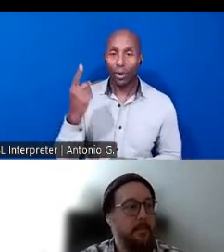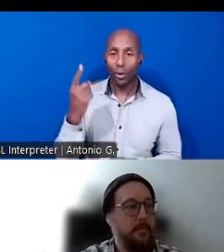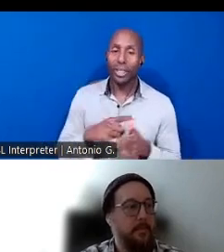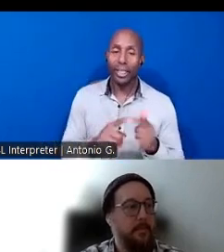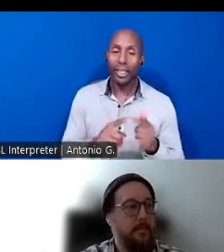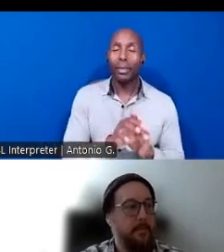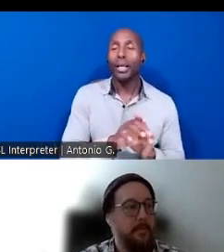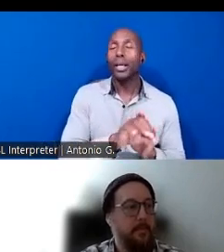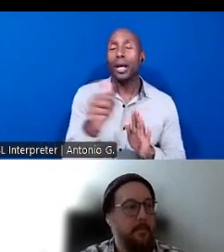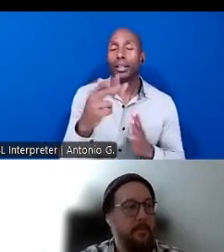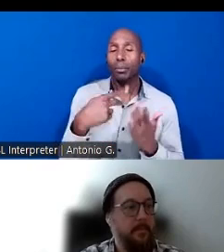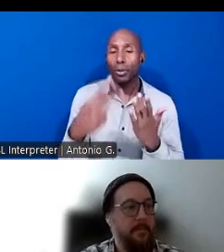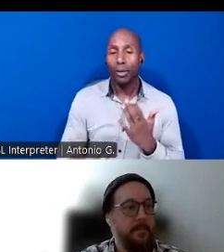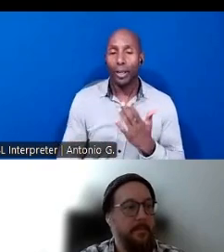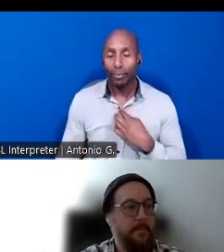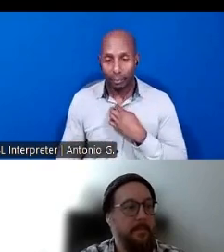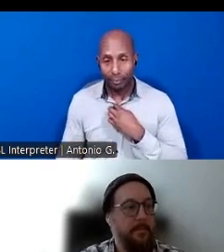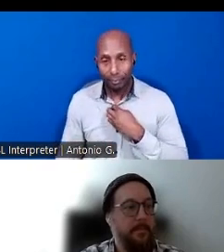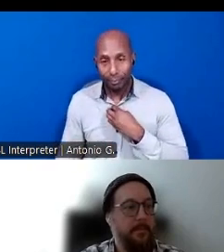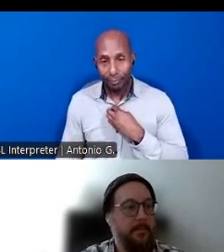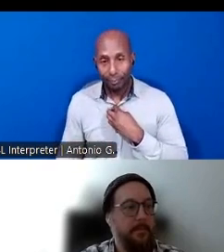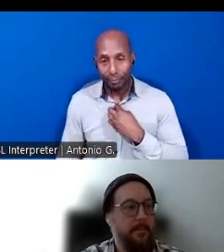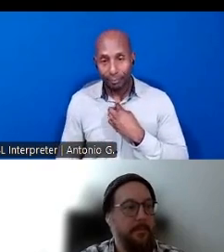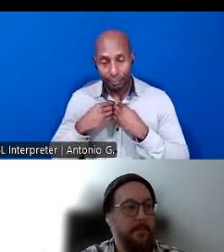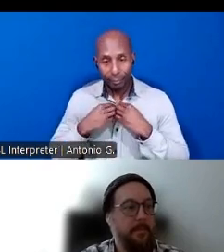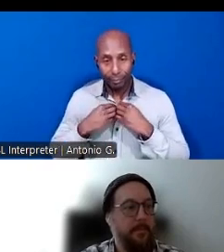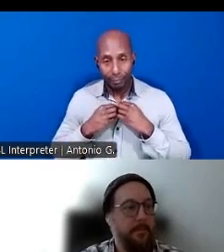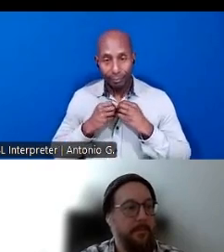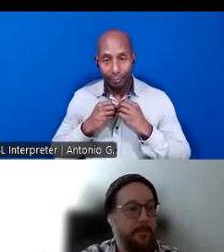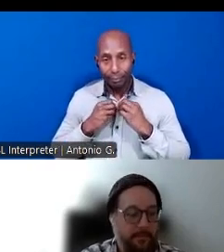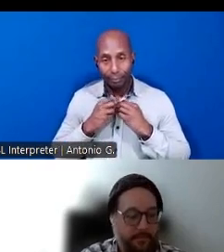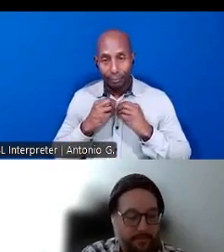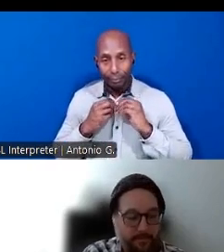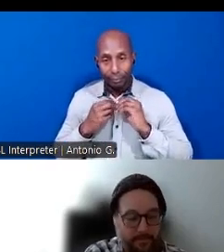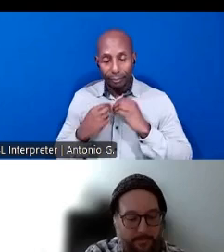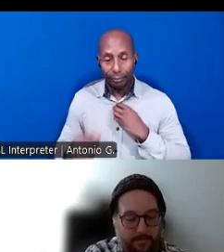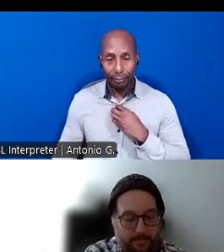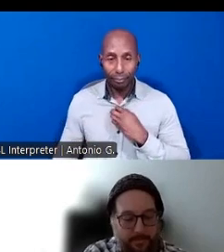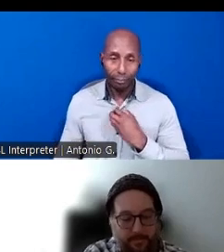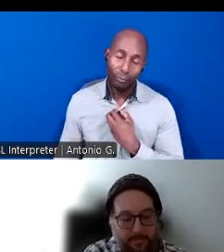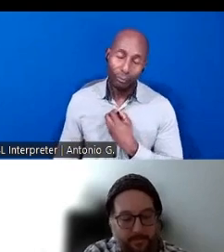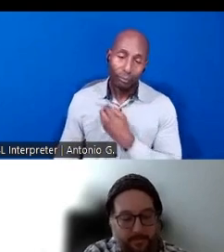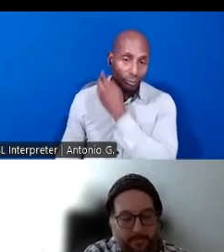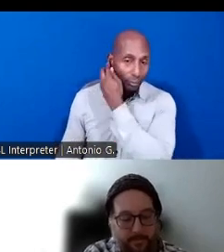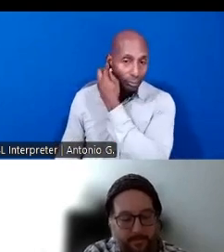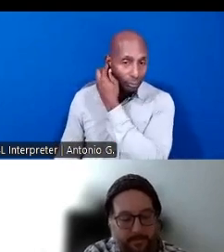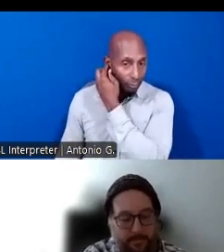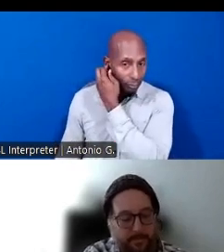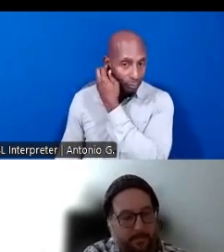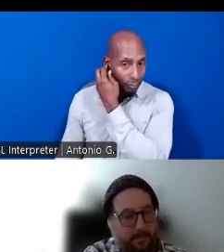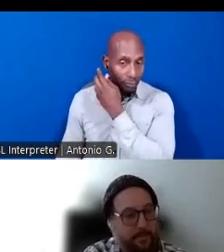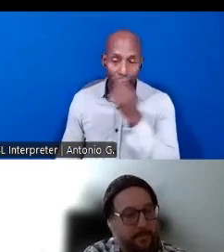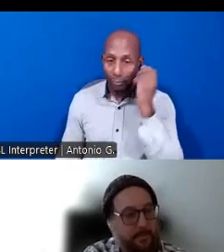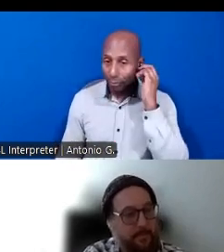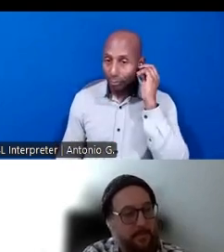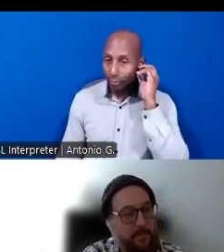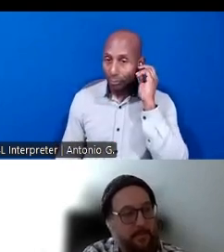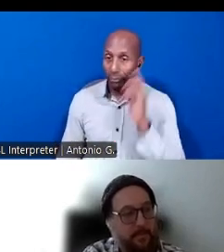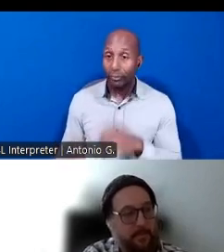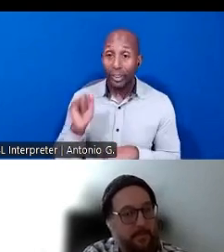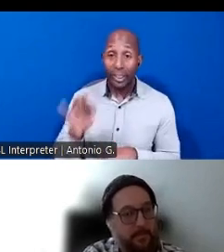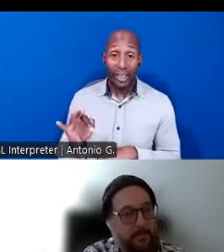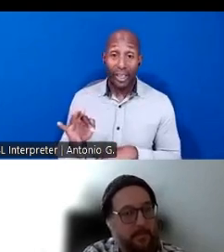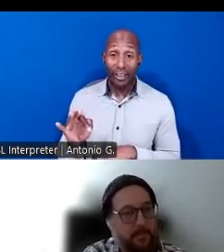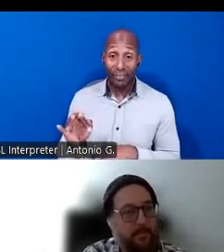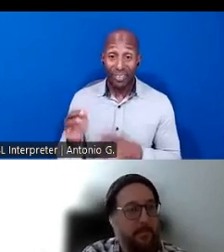program. The calculator will actually limit your ability to select a different program if you haven't cleared